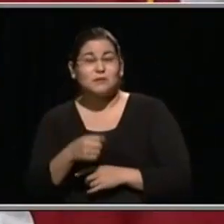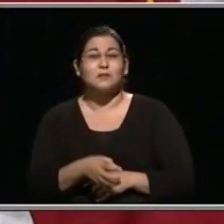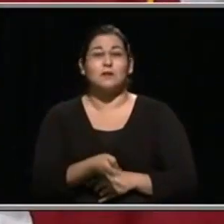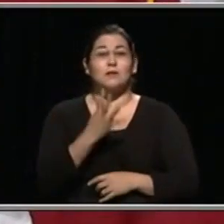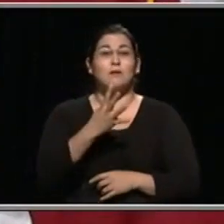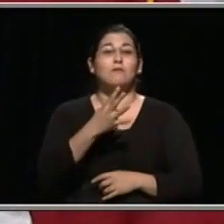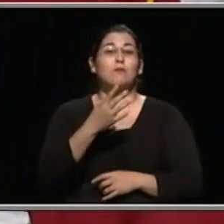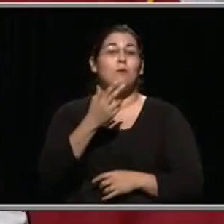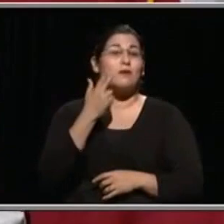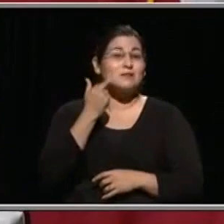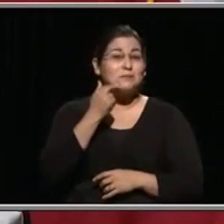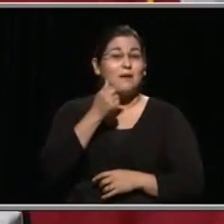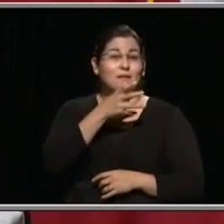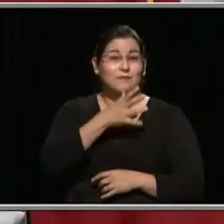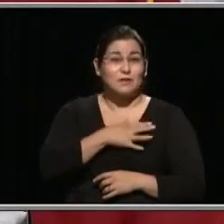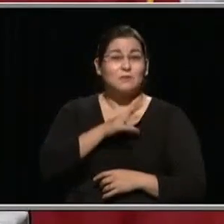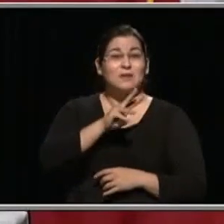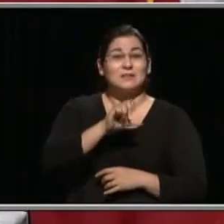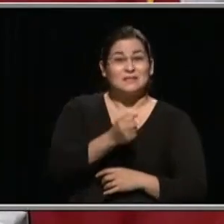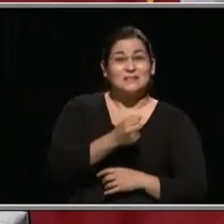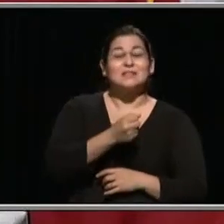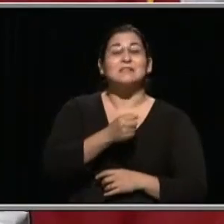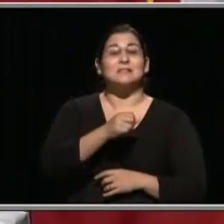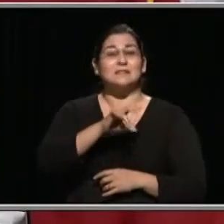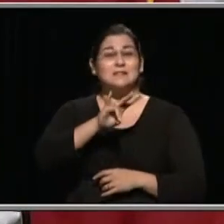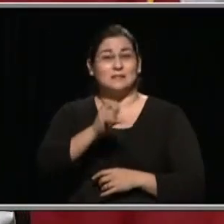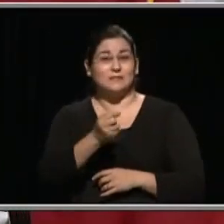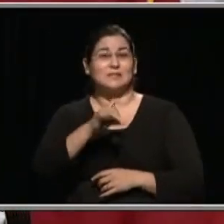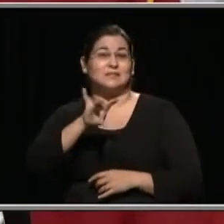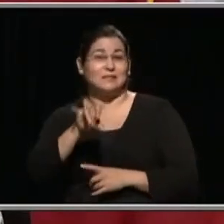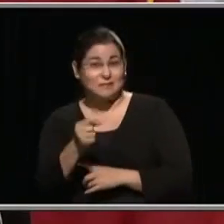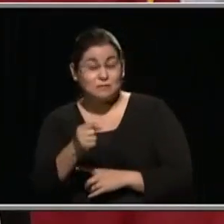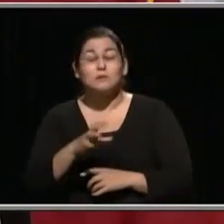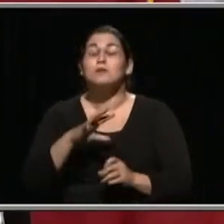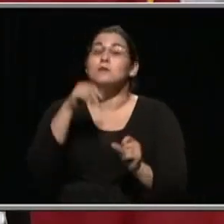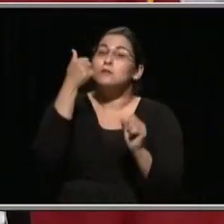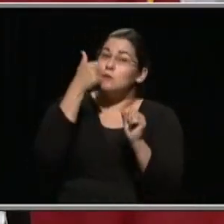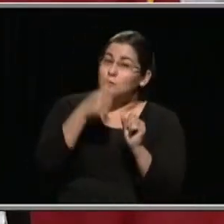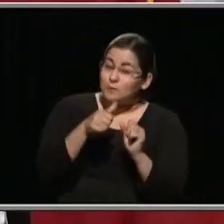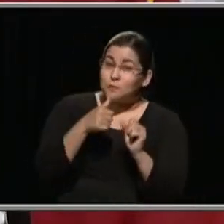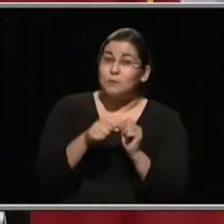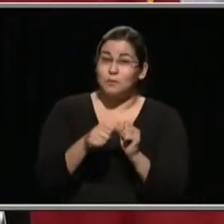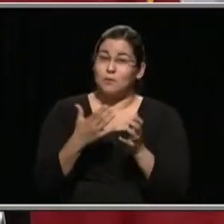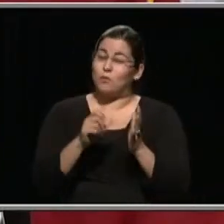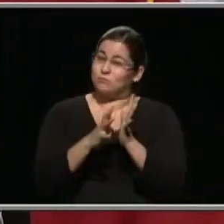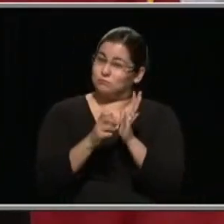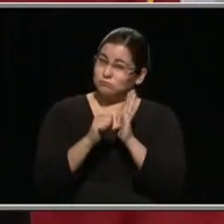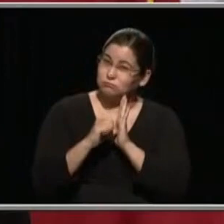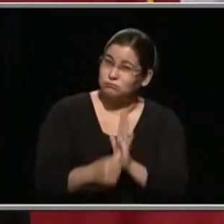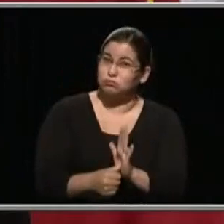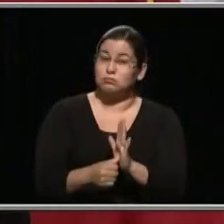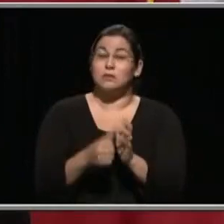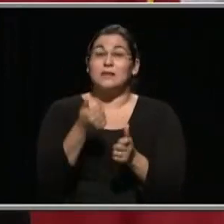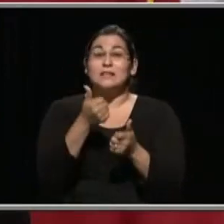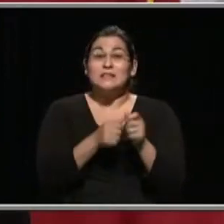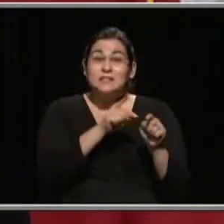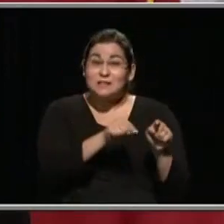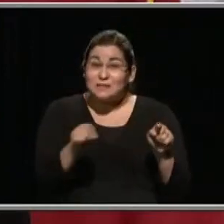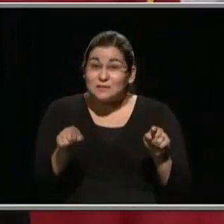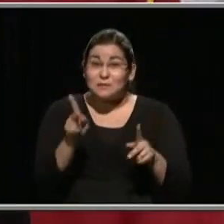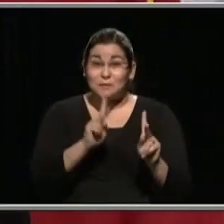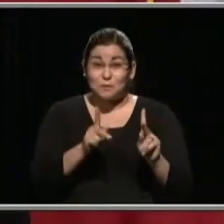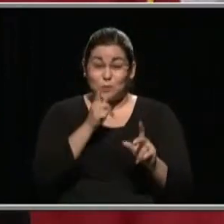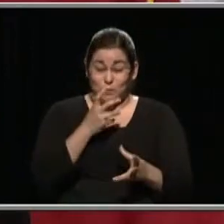Hispanic females in their 60s, 70s, and 80s. And please remember, again, want to emphasize that each of these people that we